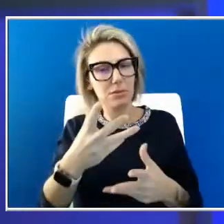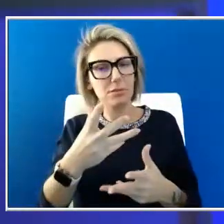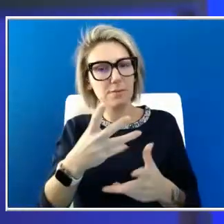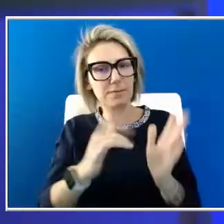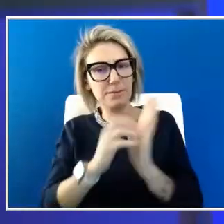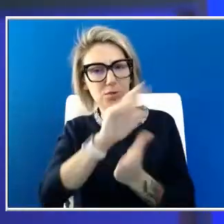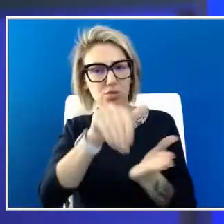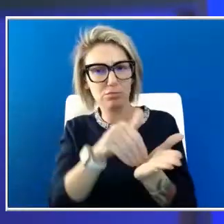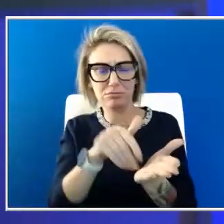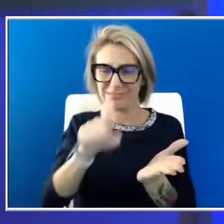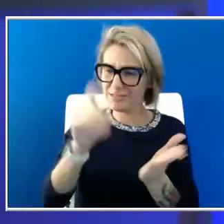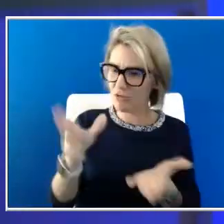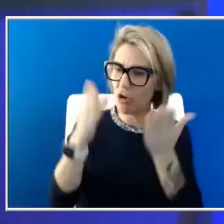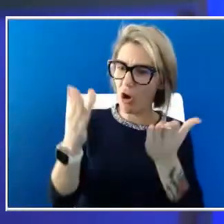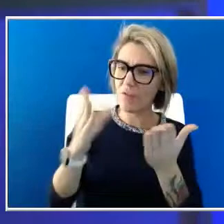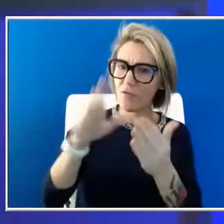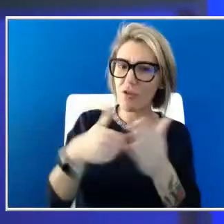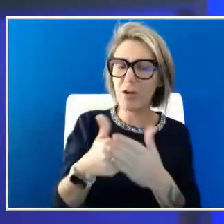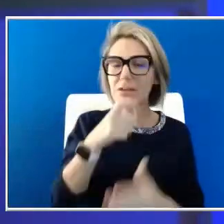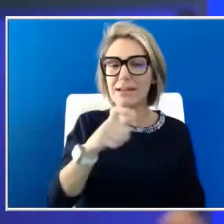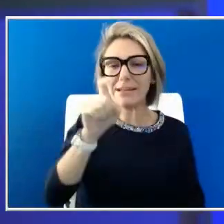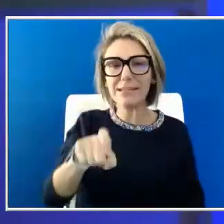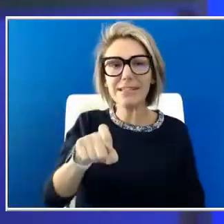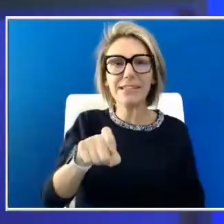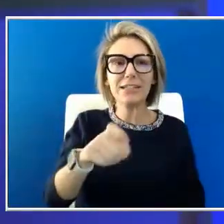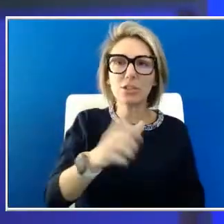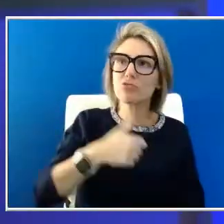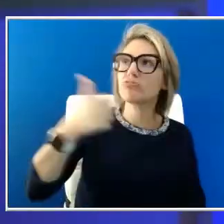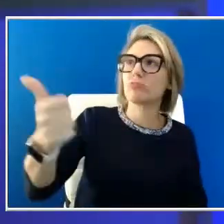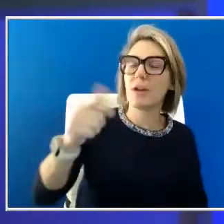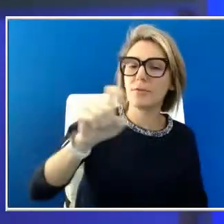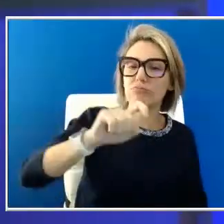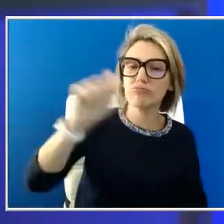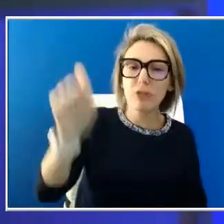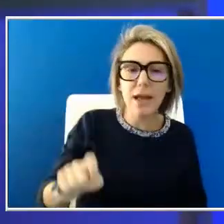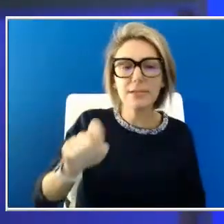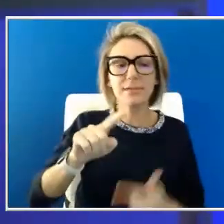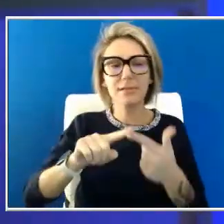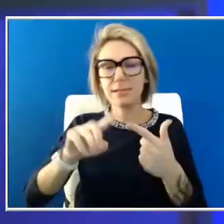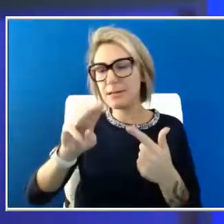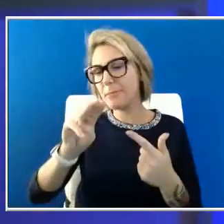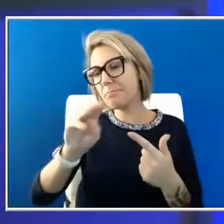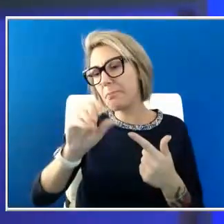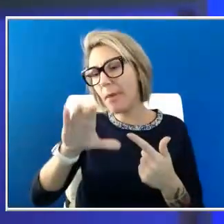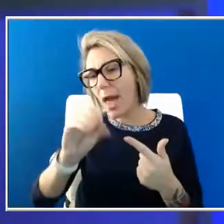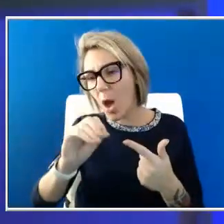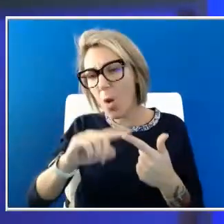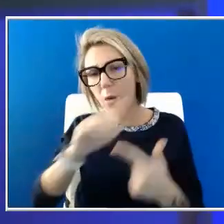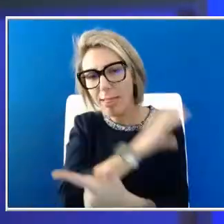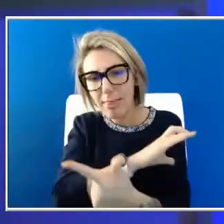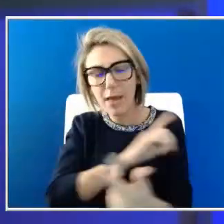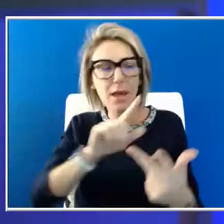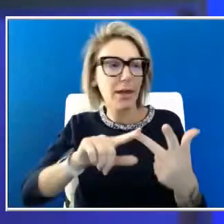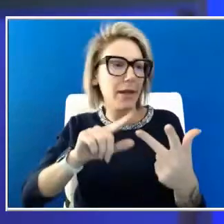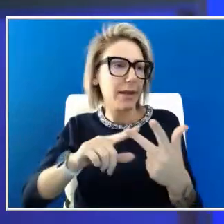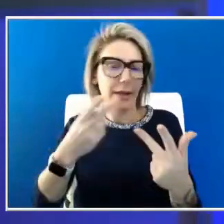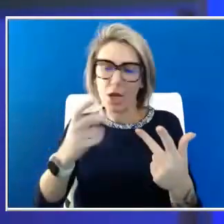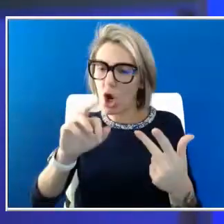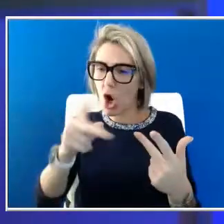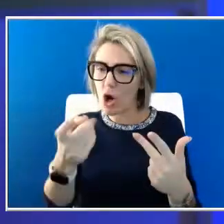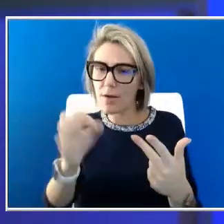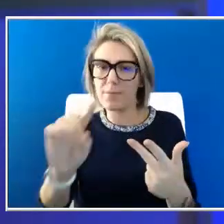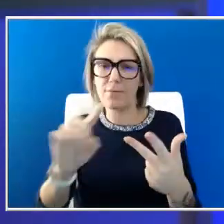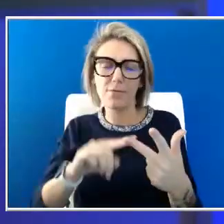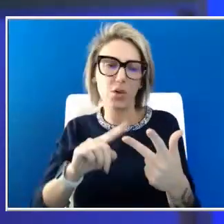they don't have to travel to Texas or Mayo or Harvard to get the best treatment. And so this is exactly why we did that. And so